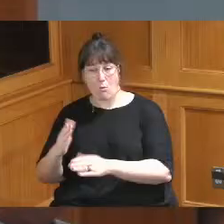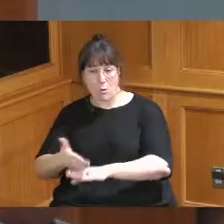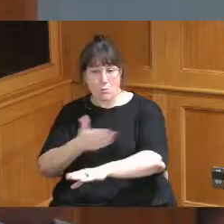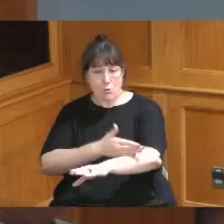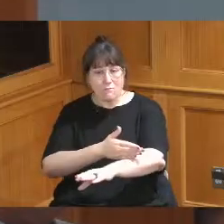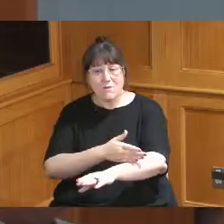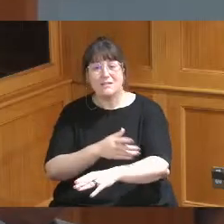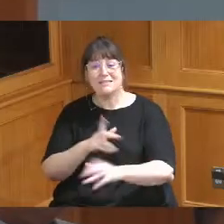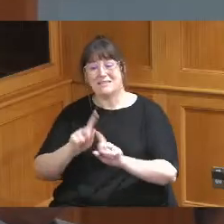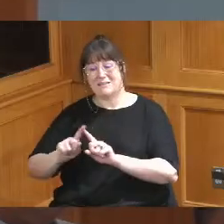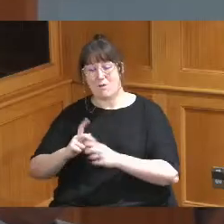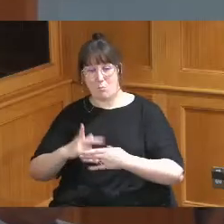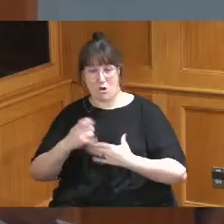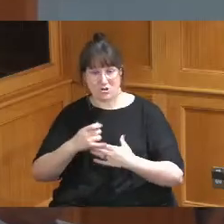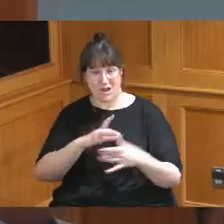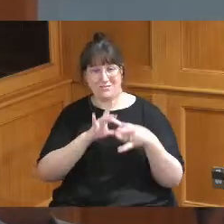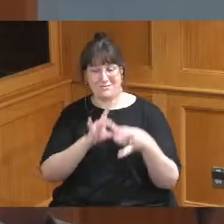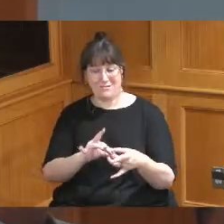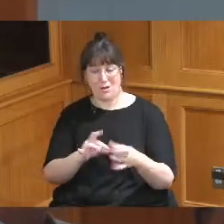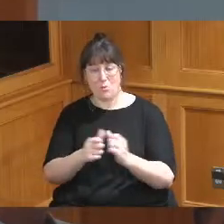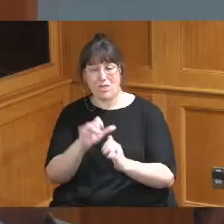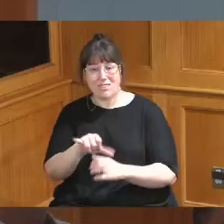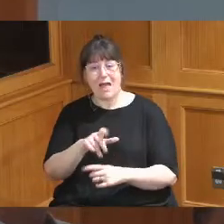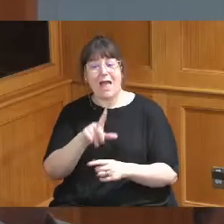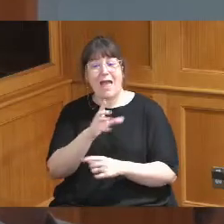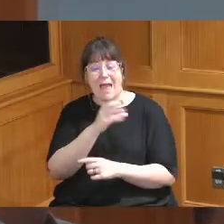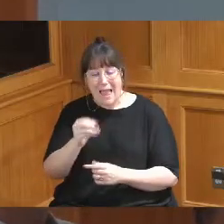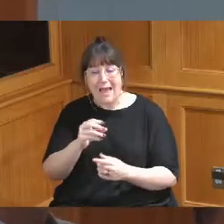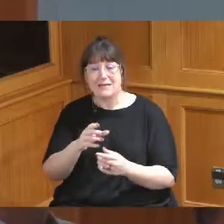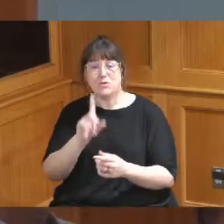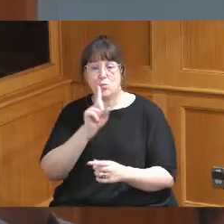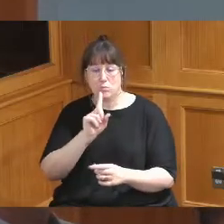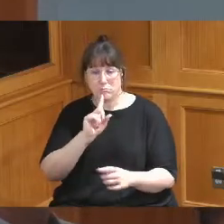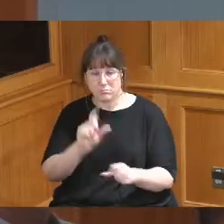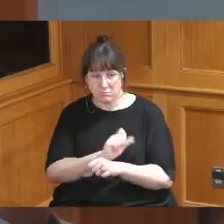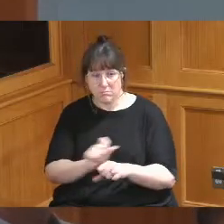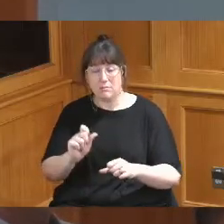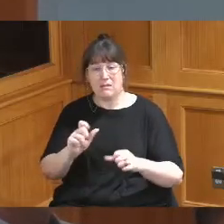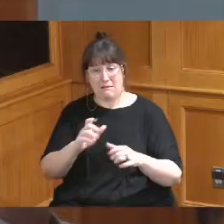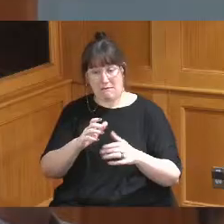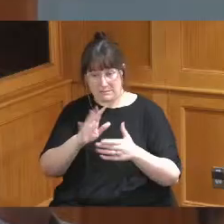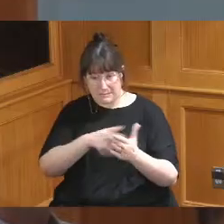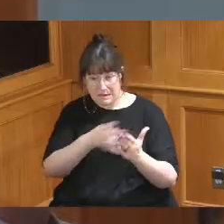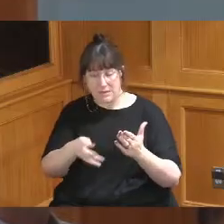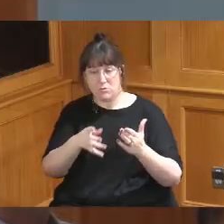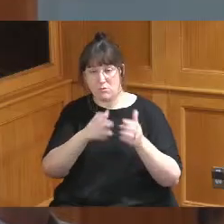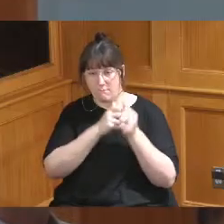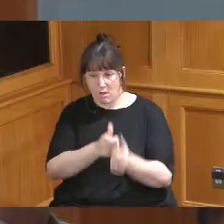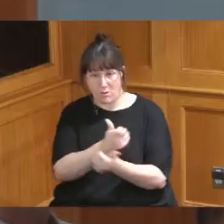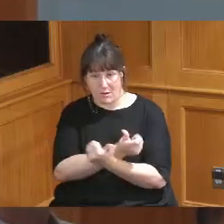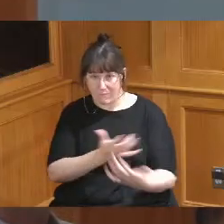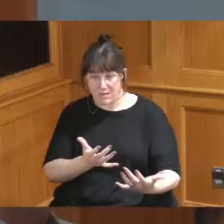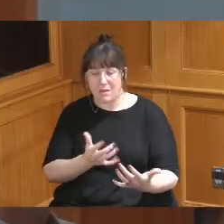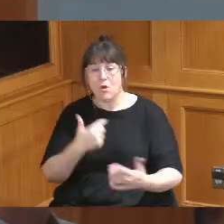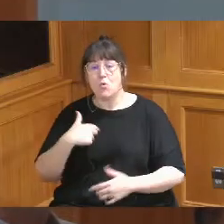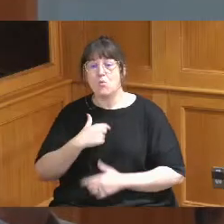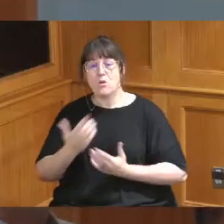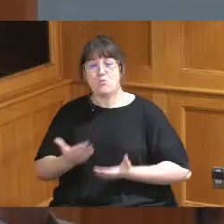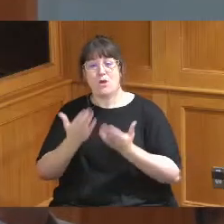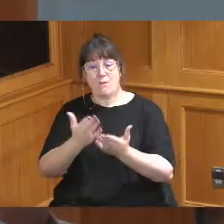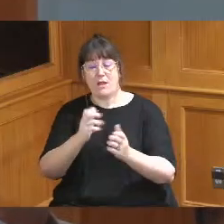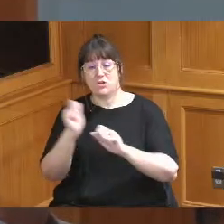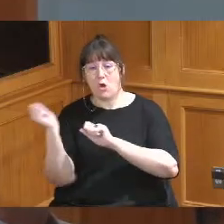improvements, and that the projects can meet their schedules as stated in their applications. The engineer is recommending that we fund all